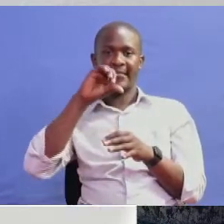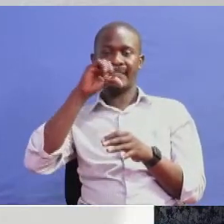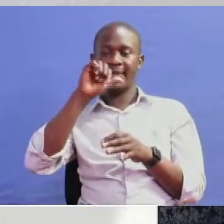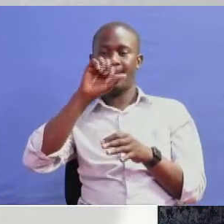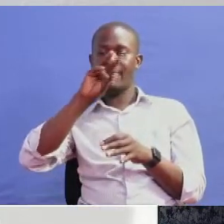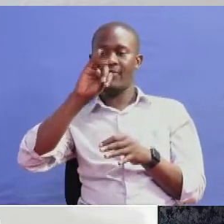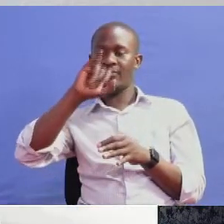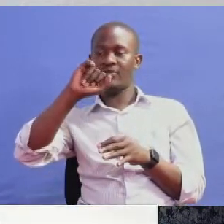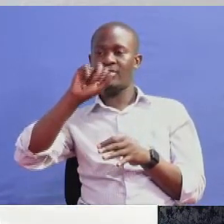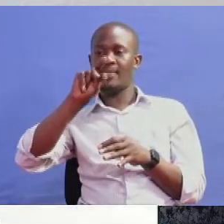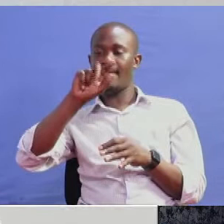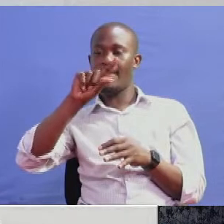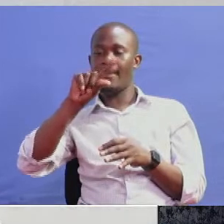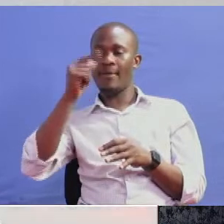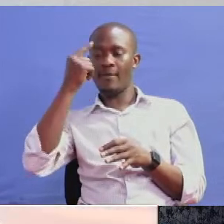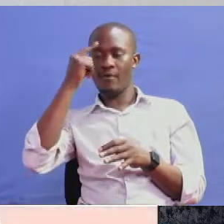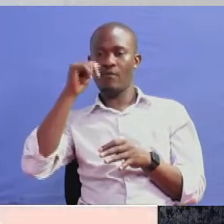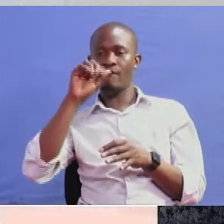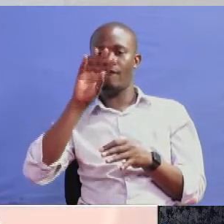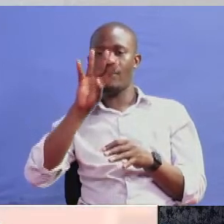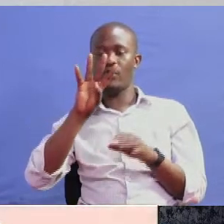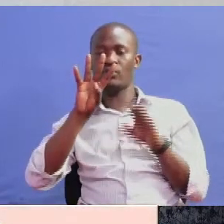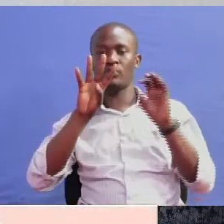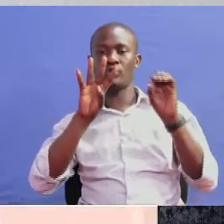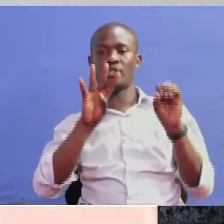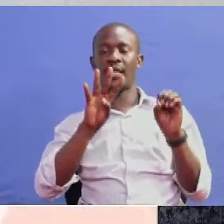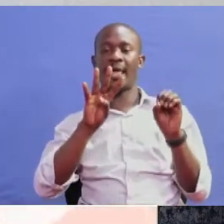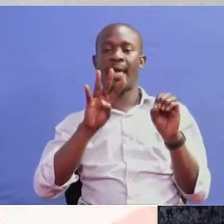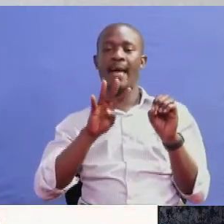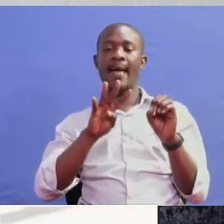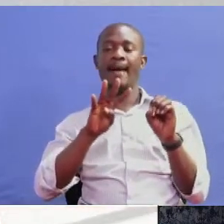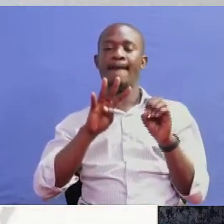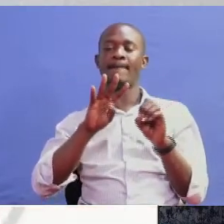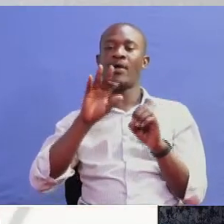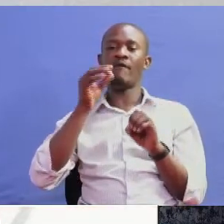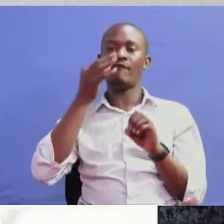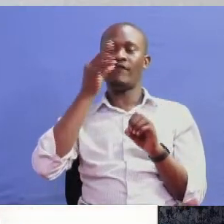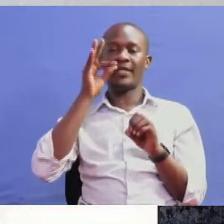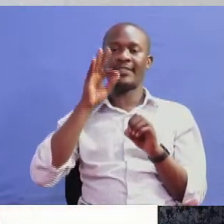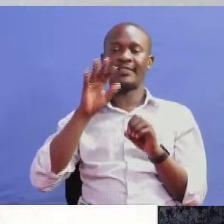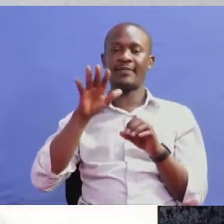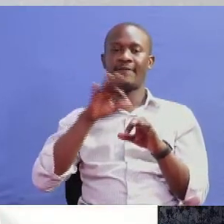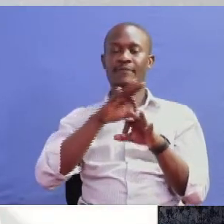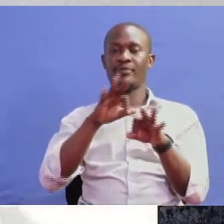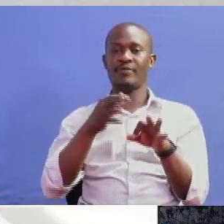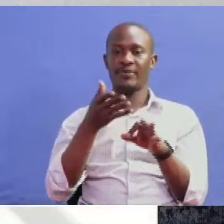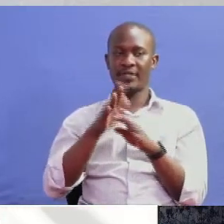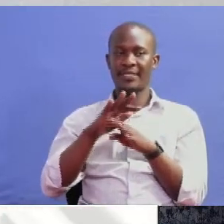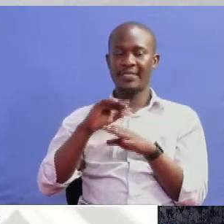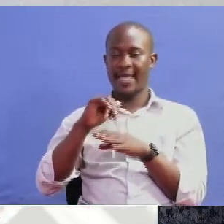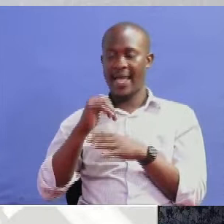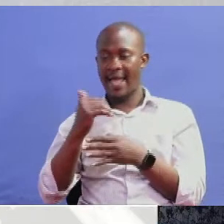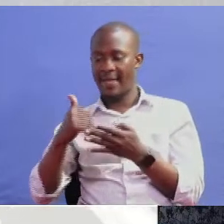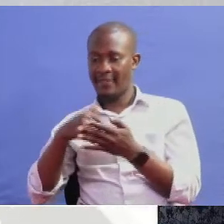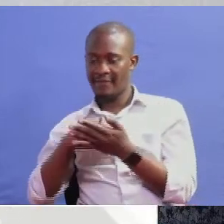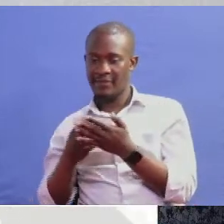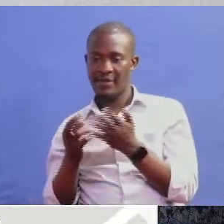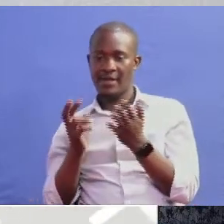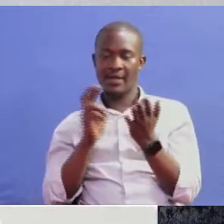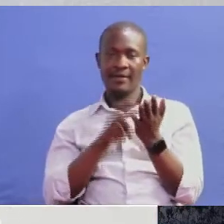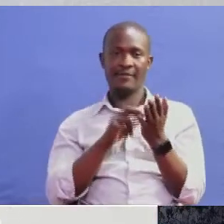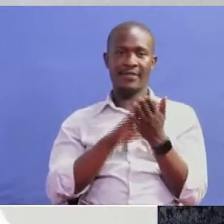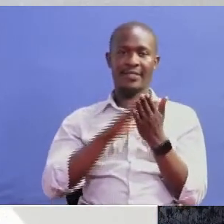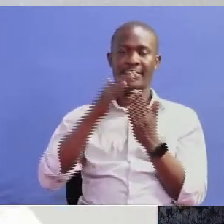Olympique Marseille 4-0 at the Parc de France Stadium. These were some of the results in the